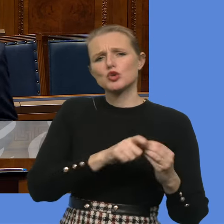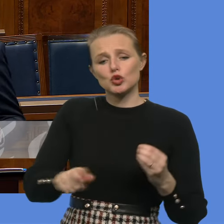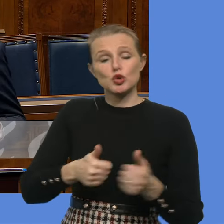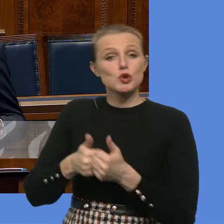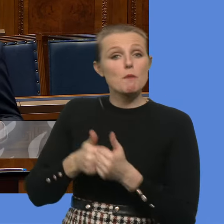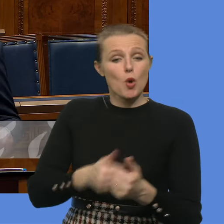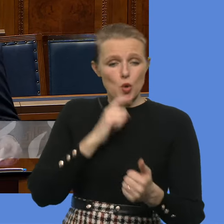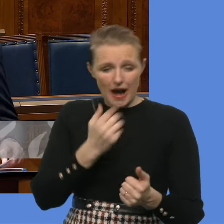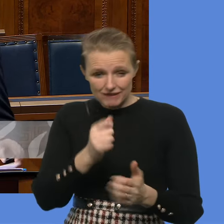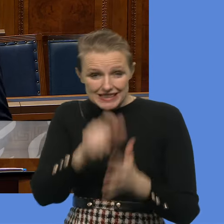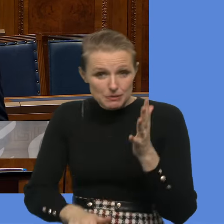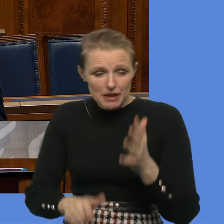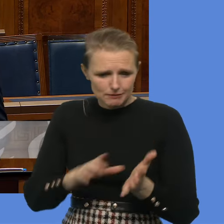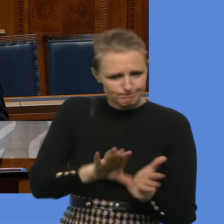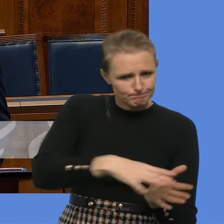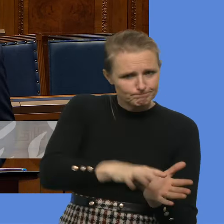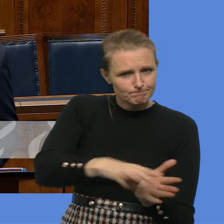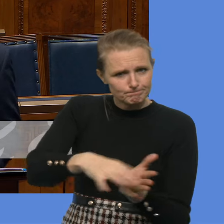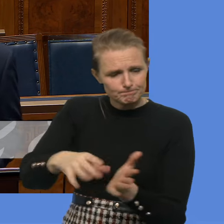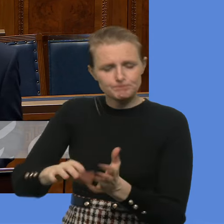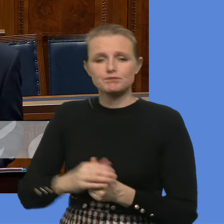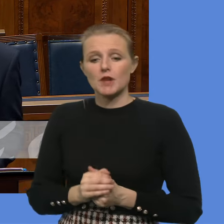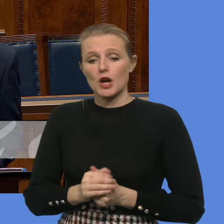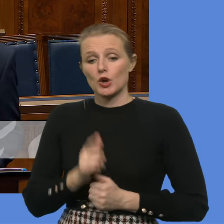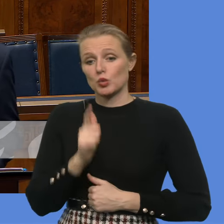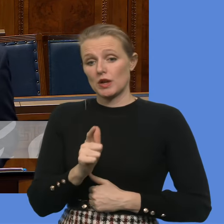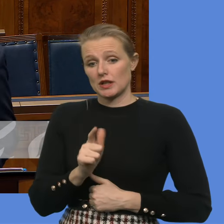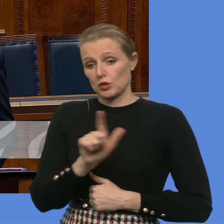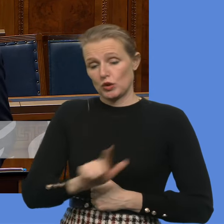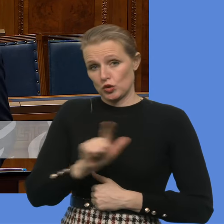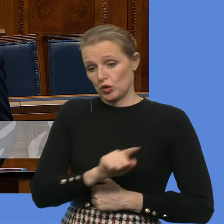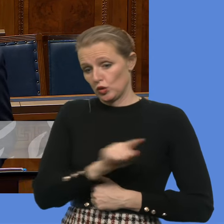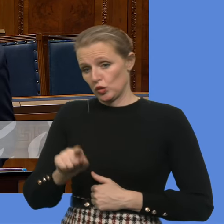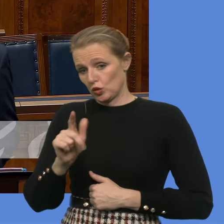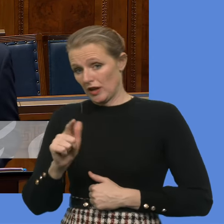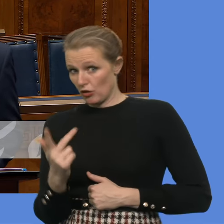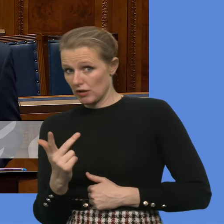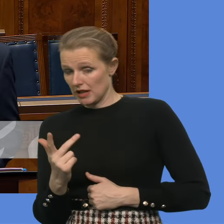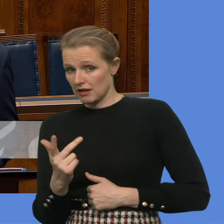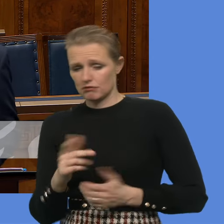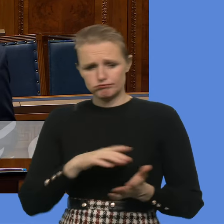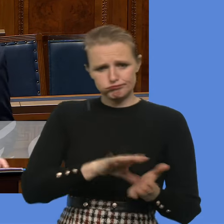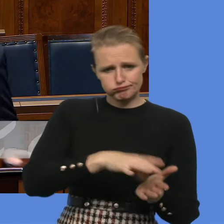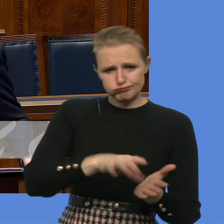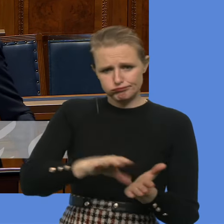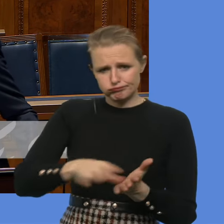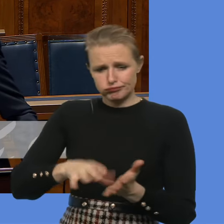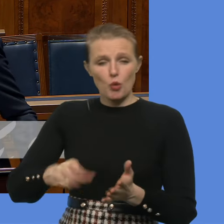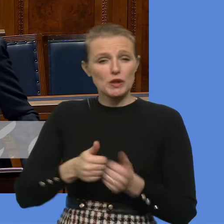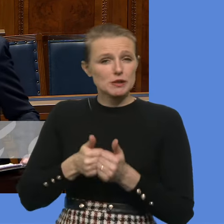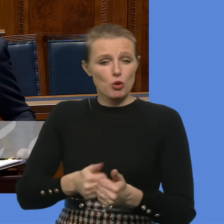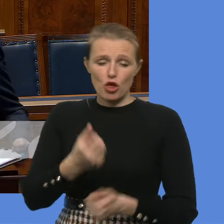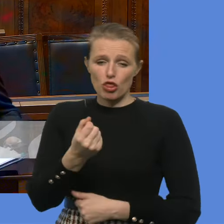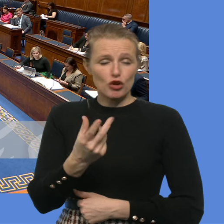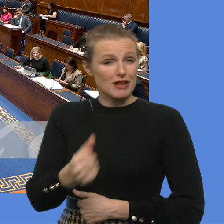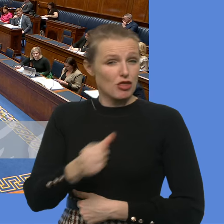students with disability. Within the 22-23 academic year, further education student support measures supported close to 13,000